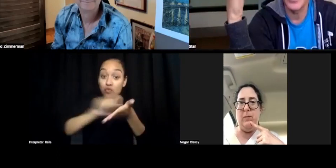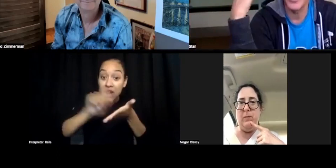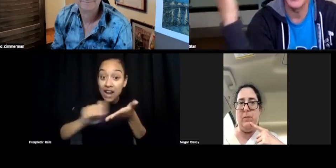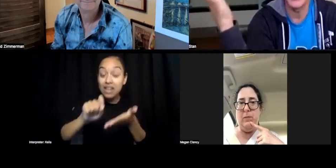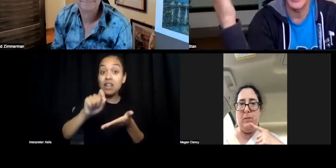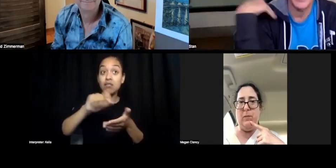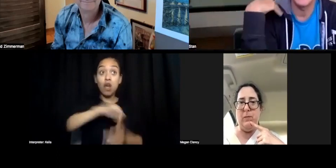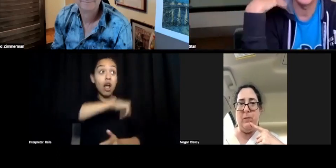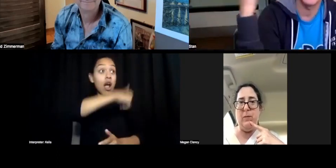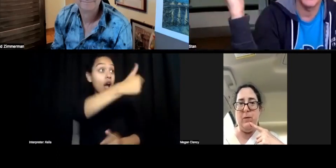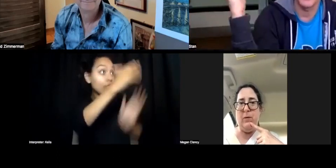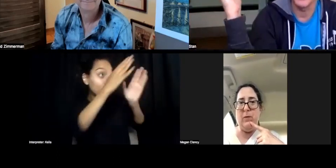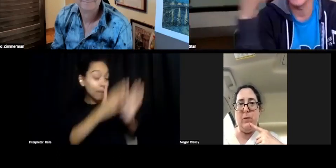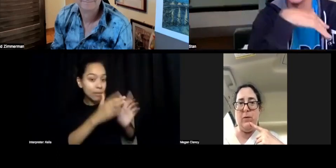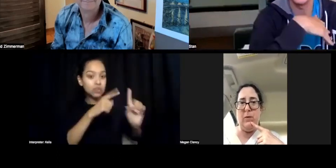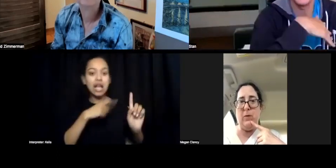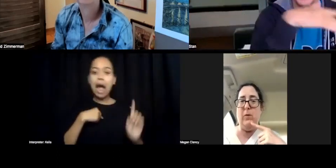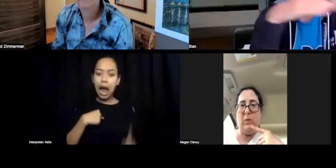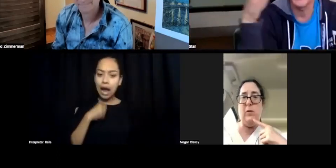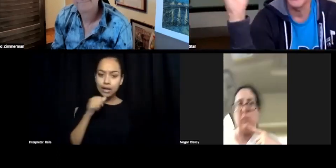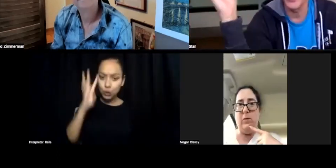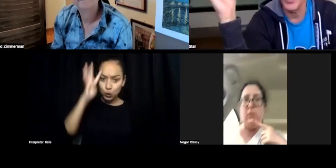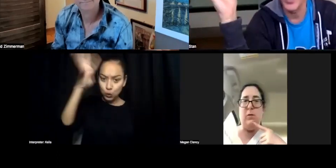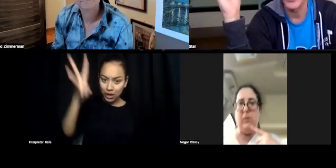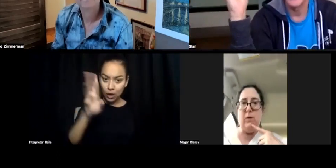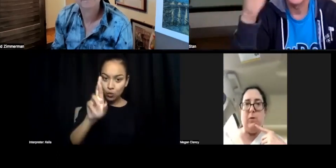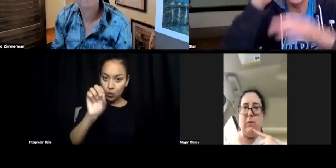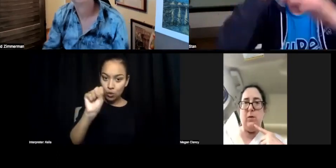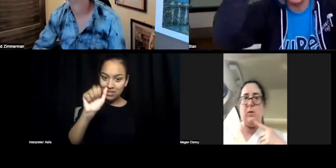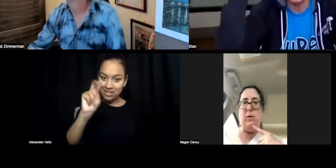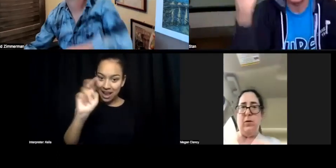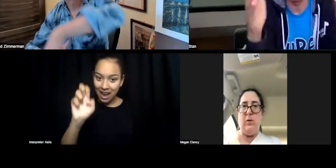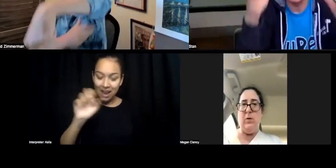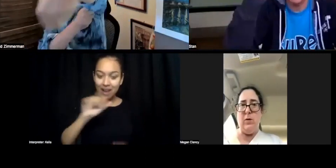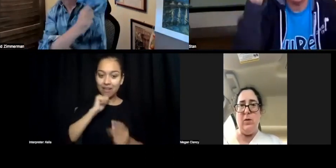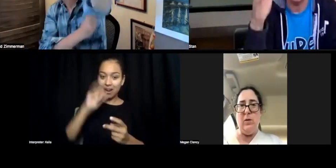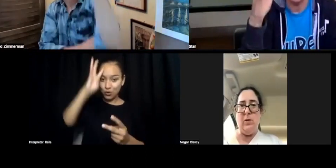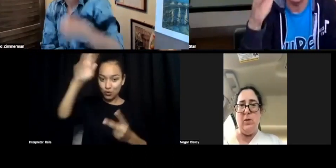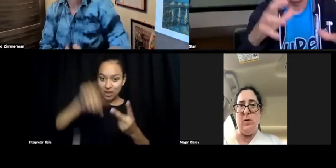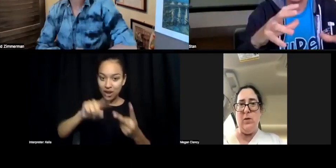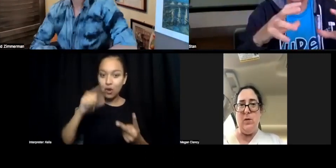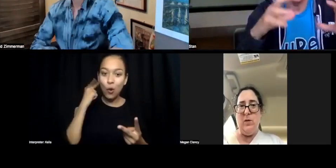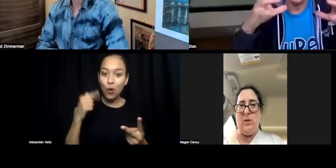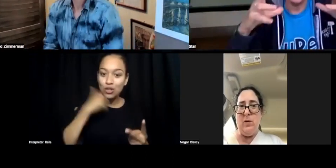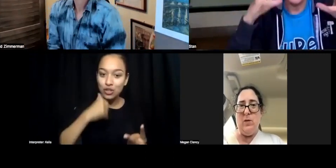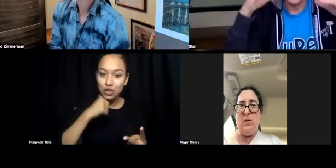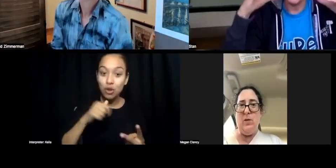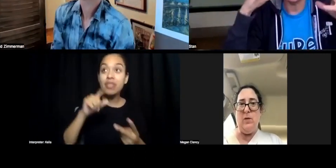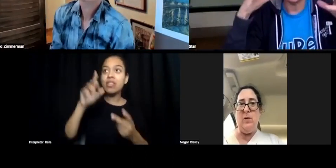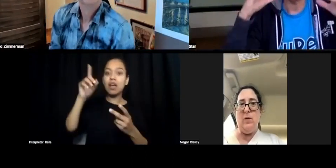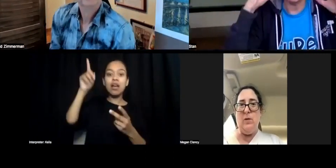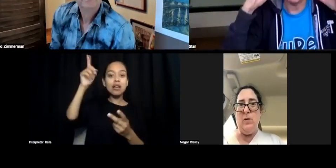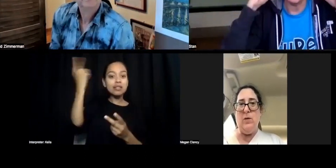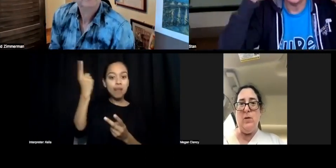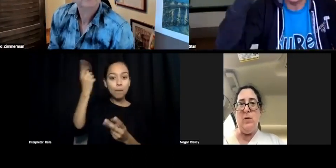else's creation, like I didn't create Roseanne, I didn't create Golden Girls. They wrote a template or a pilot. Right. And it's a real